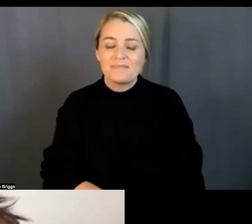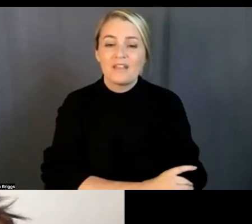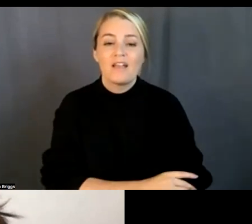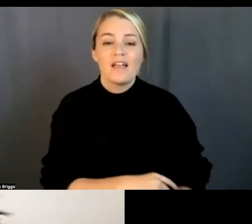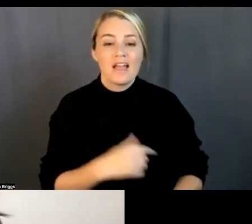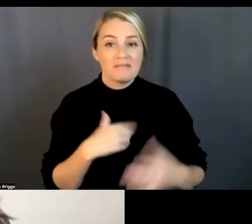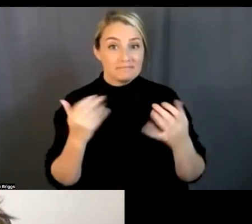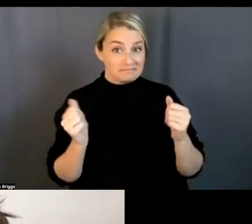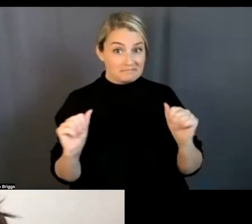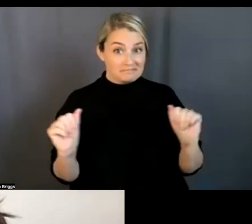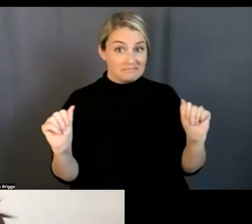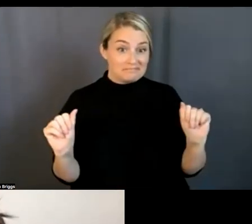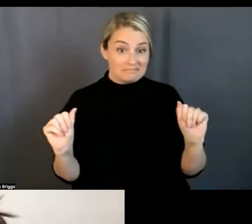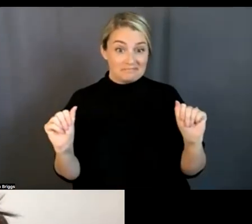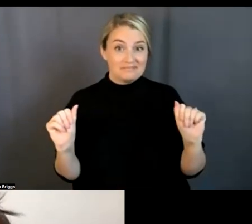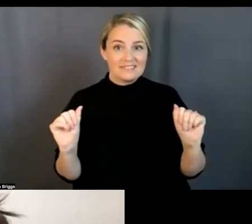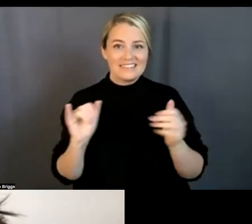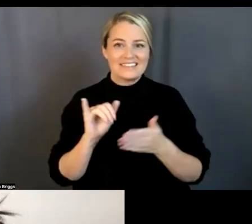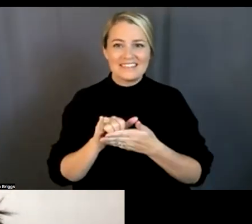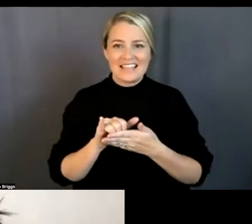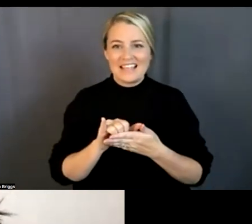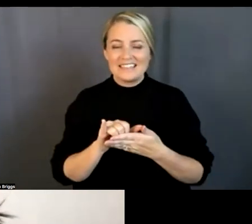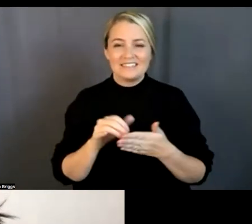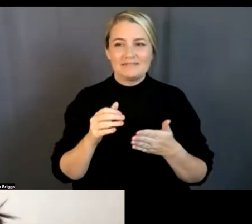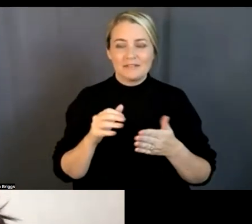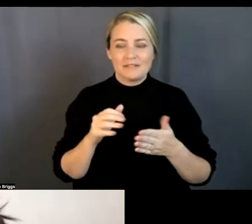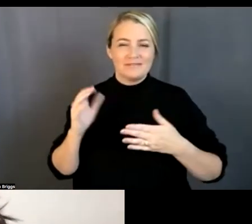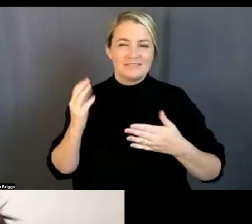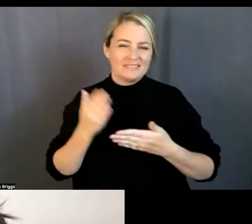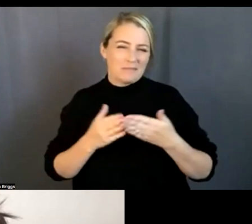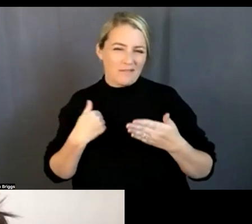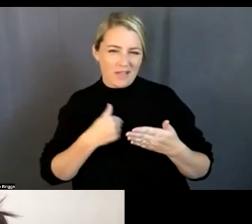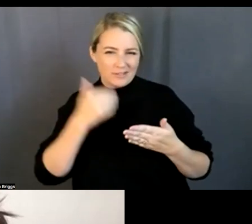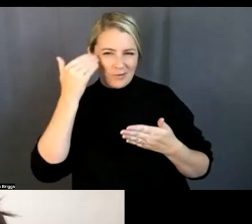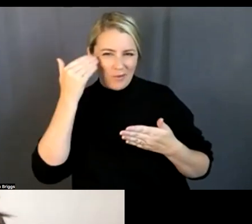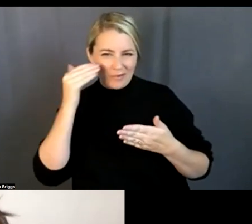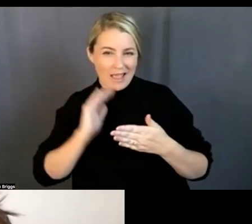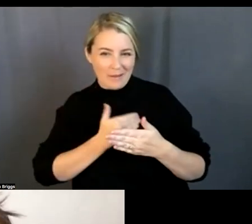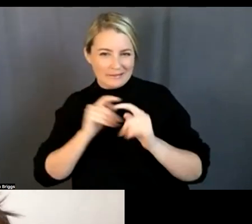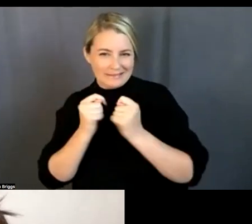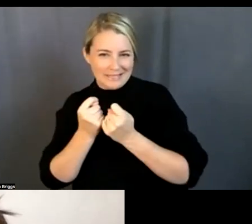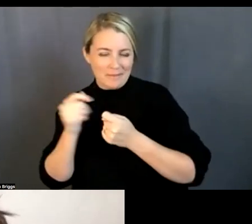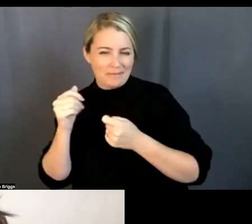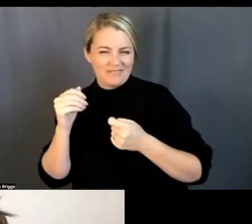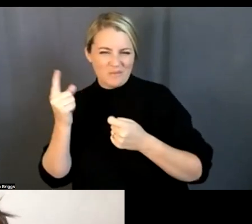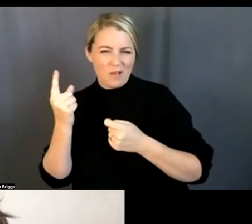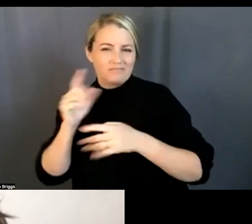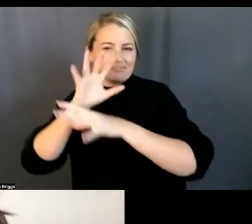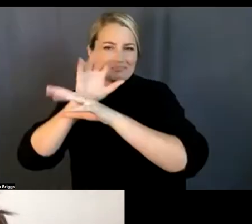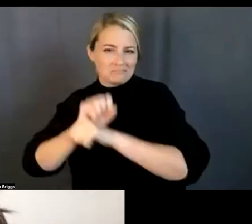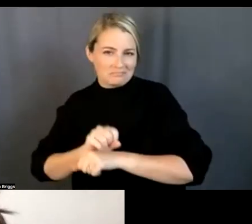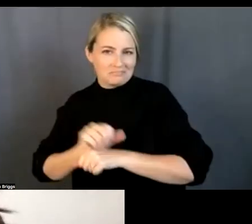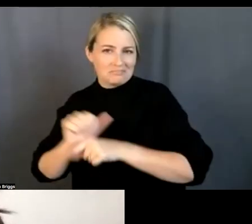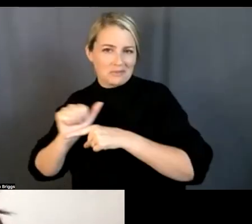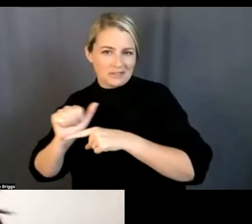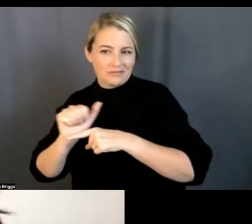chorus incantation practice that a few of us on the team, including Demi Shante and I, have done